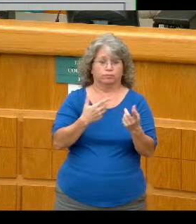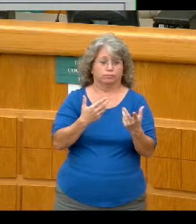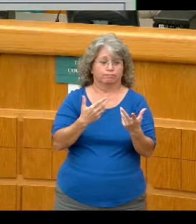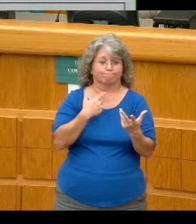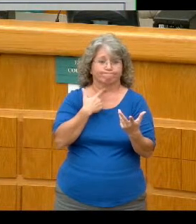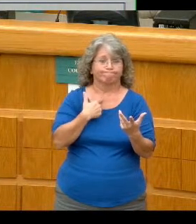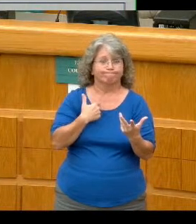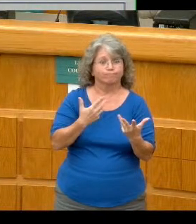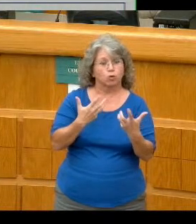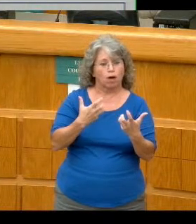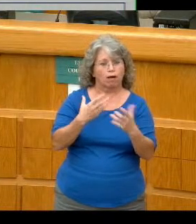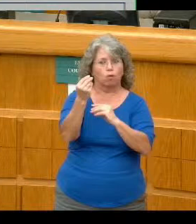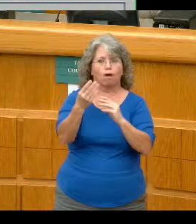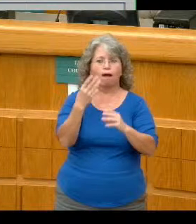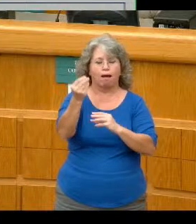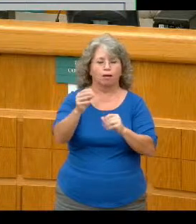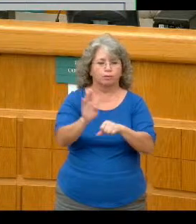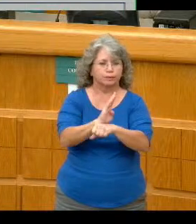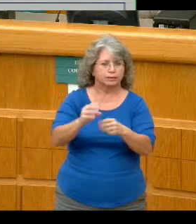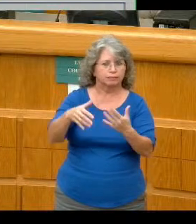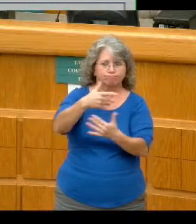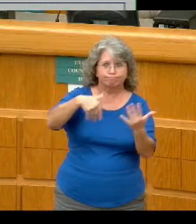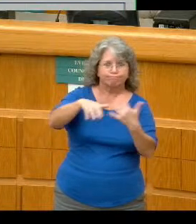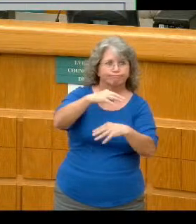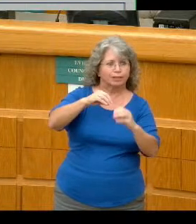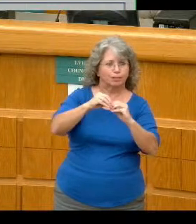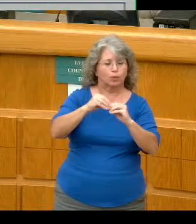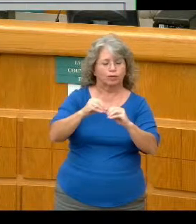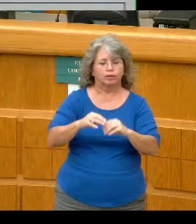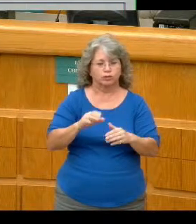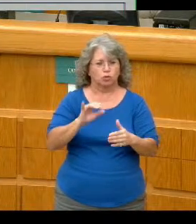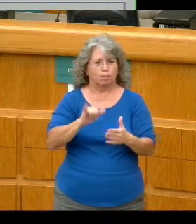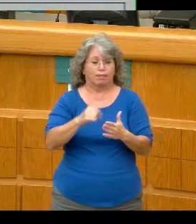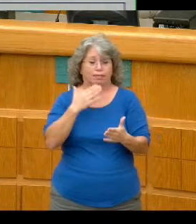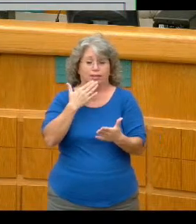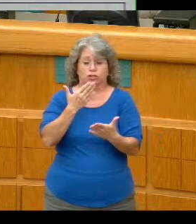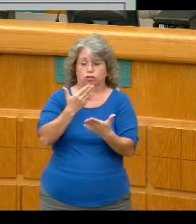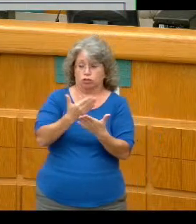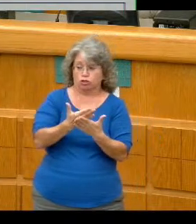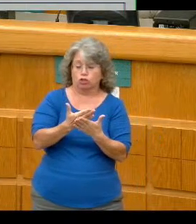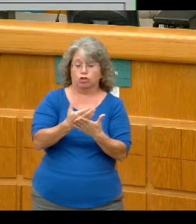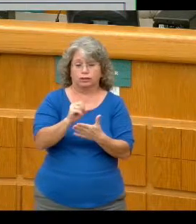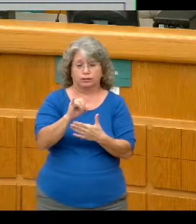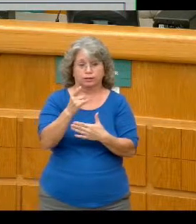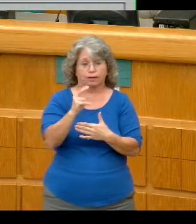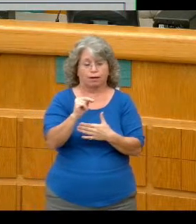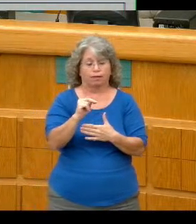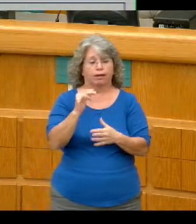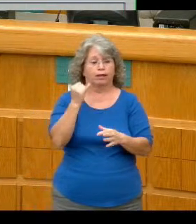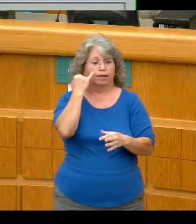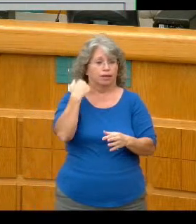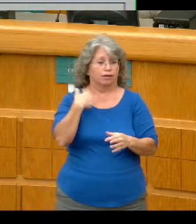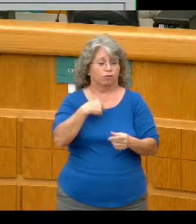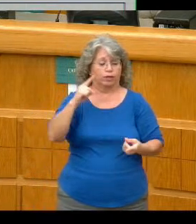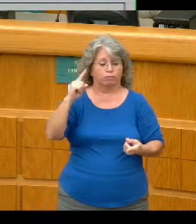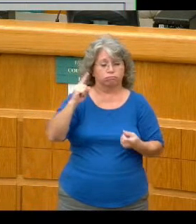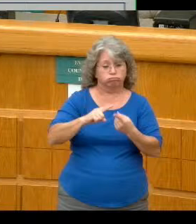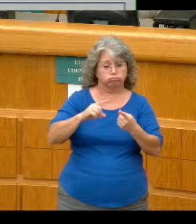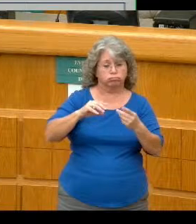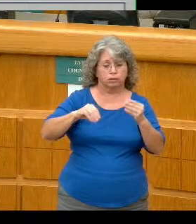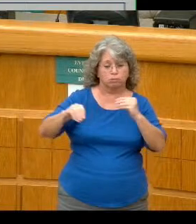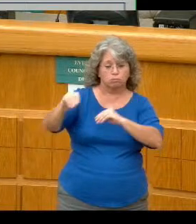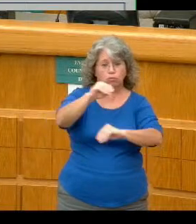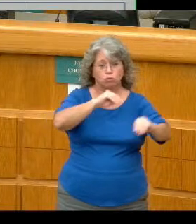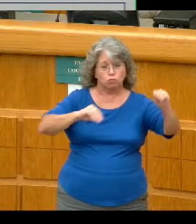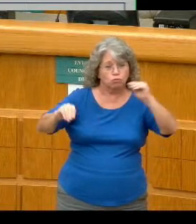out and do more things than we did before. So this is a good sign. Declining encounters will correlate with declining transmission, which